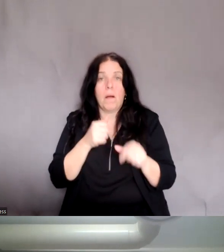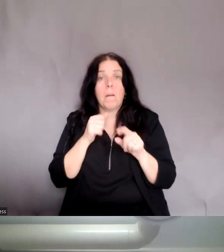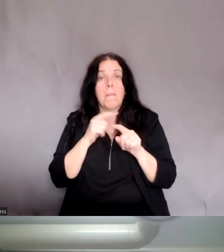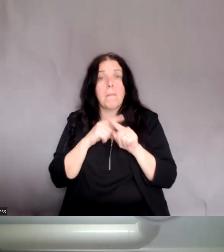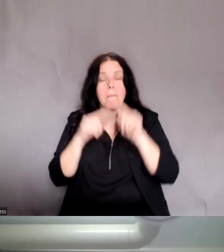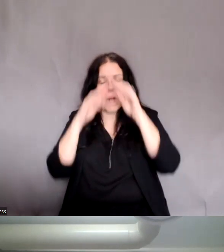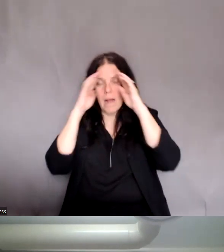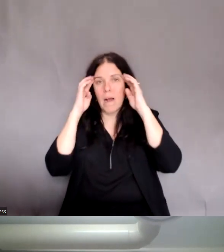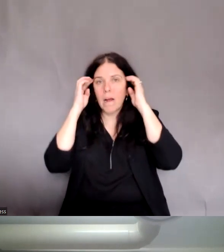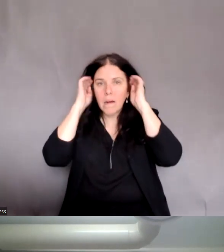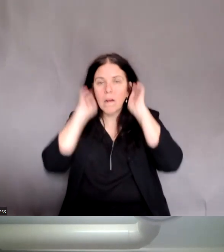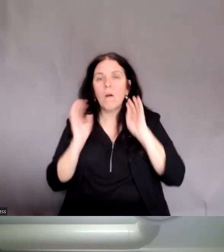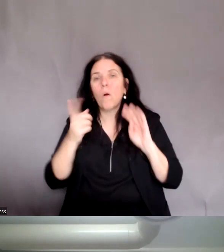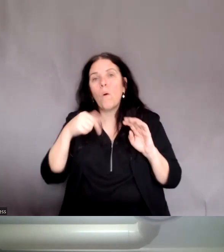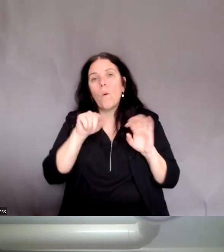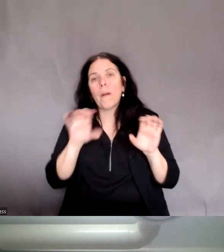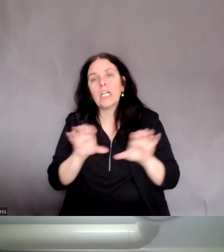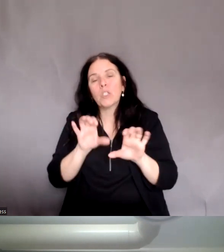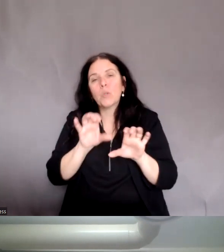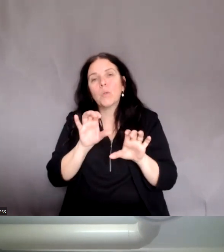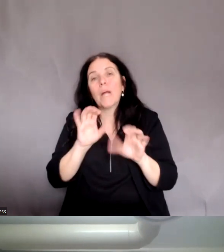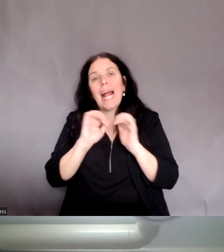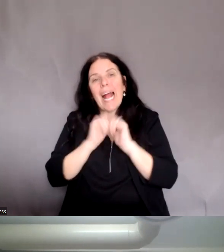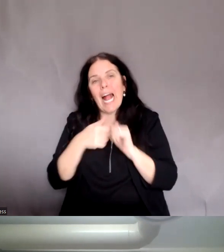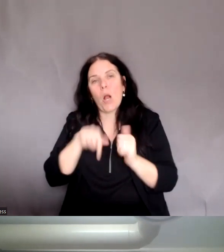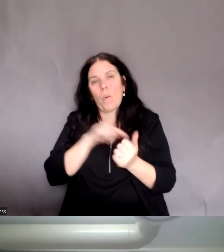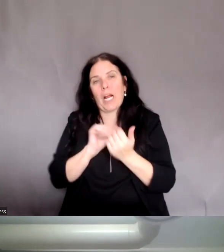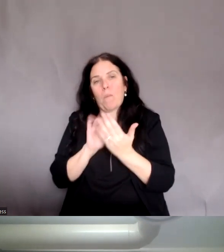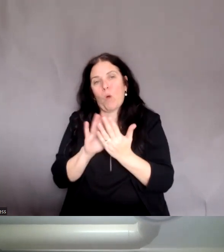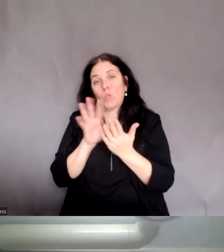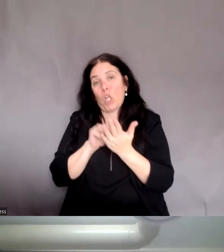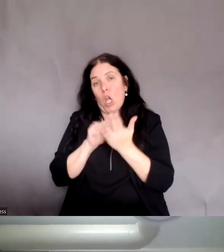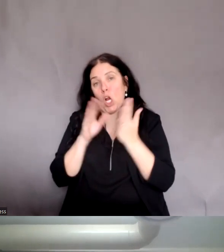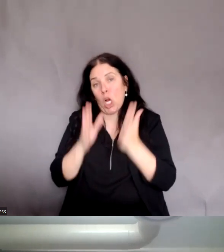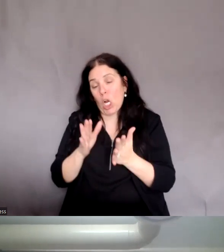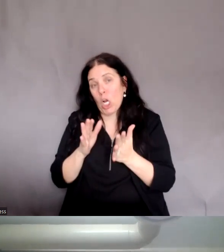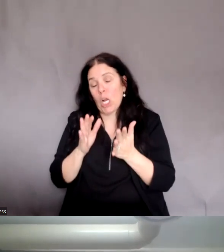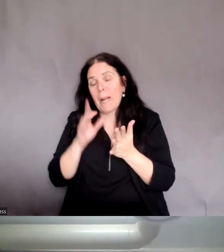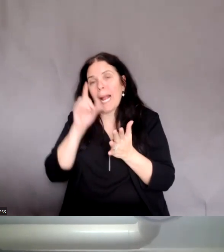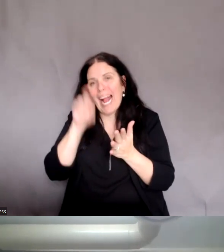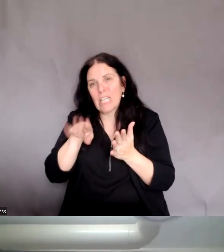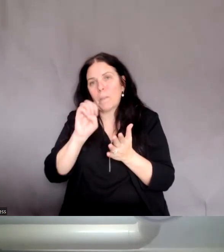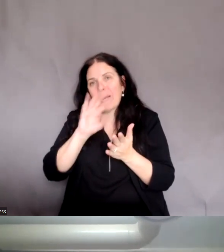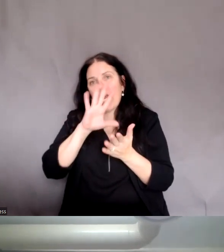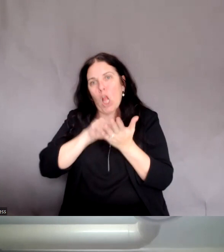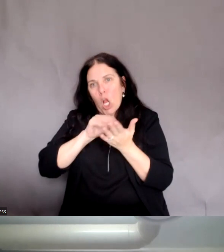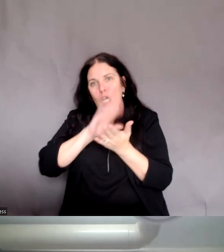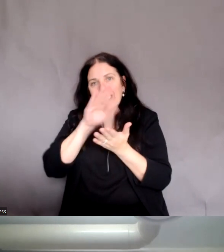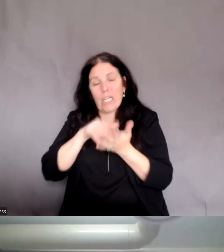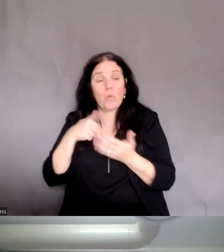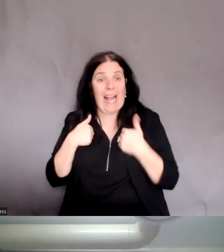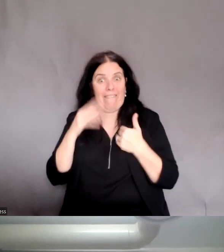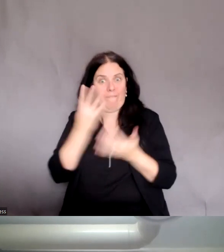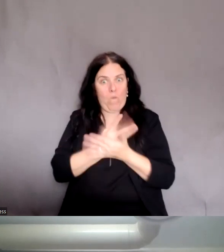we do is it's how we approach the learner, because it is supposed to be learner centered. So we have this 4 weeks and we say, it's a